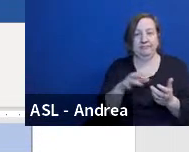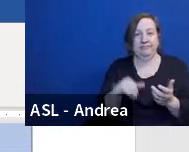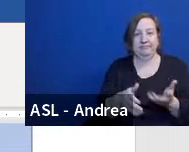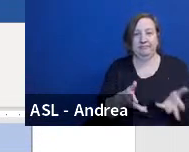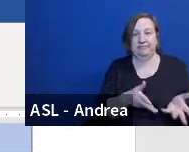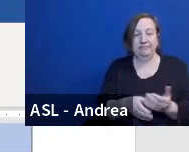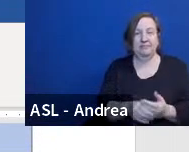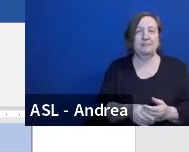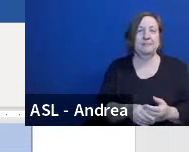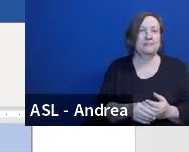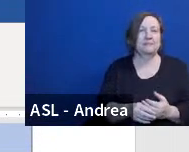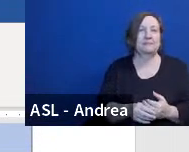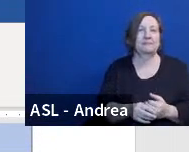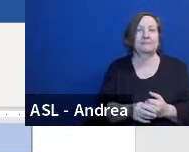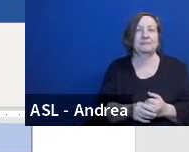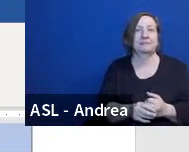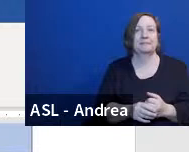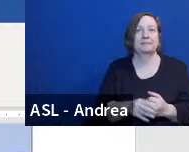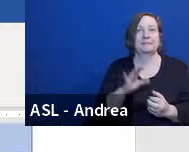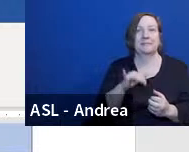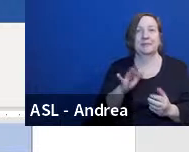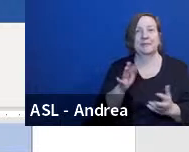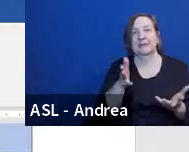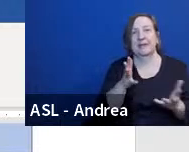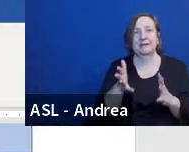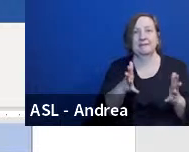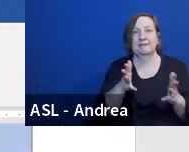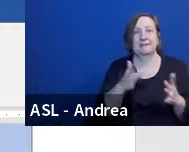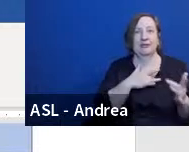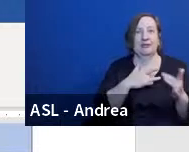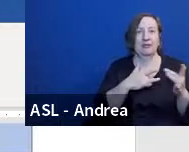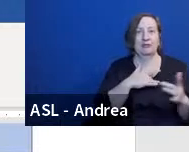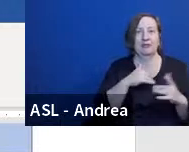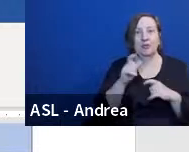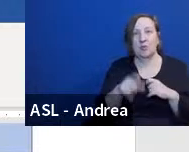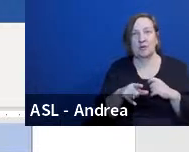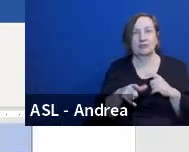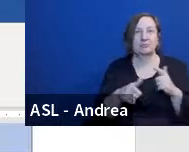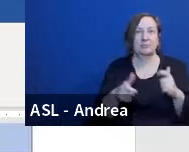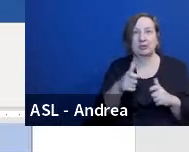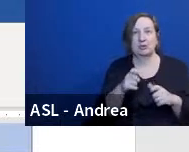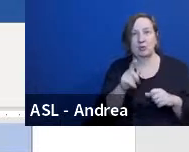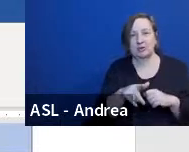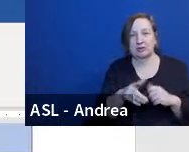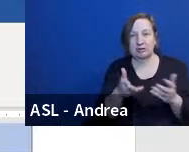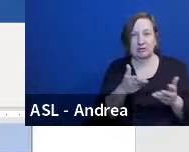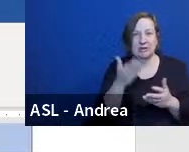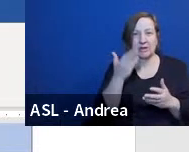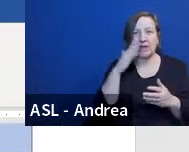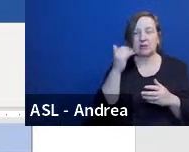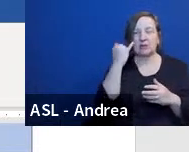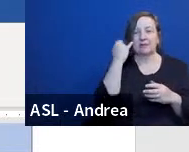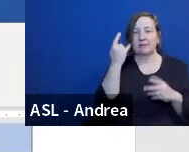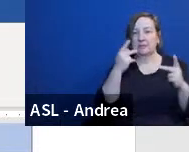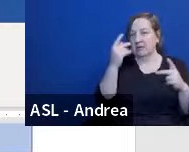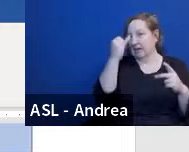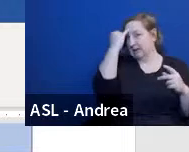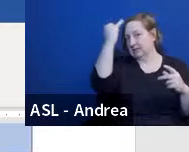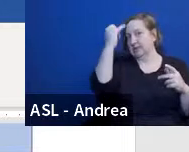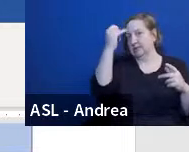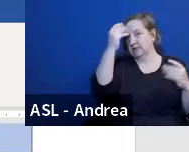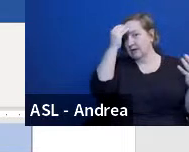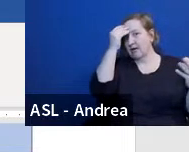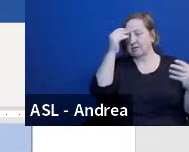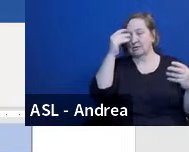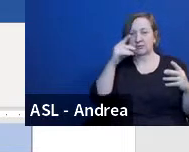And that's kind of the concern or larger question. I don't know if folks have immediate thoughts or reactions to